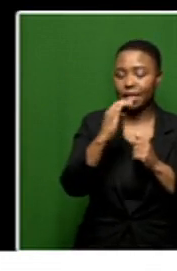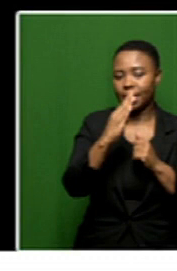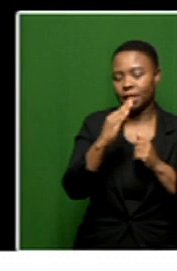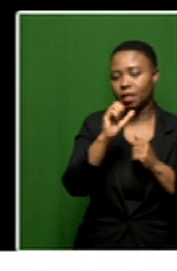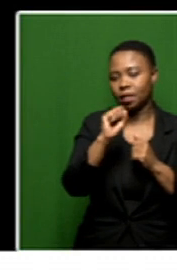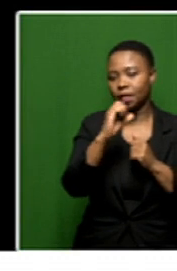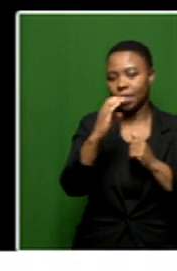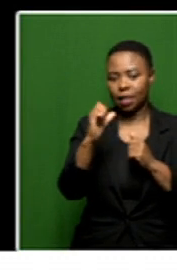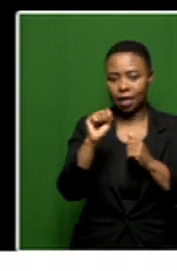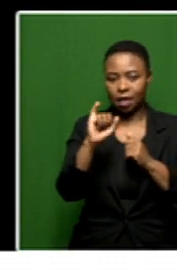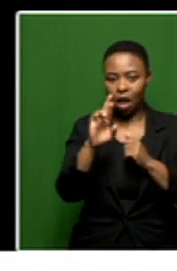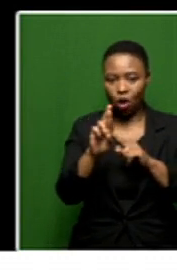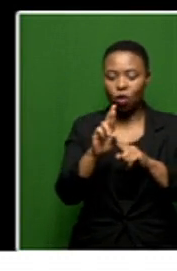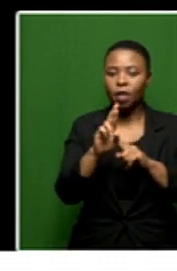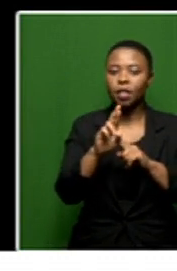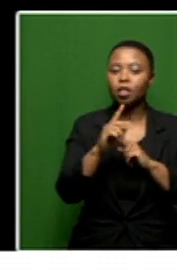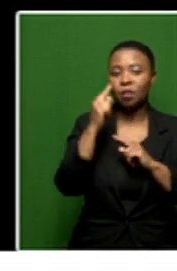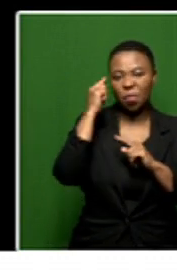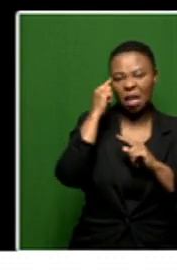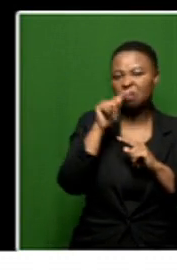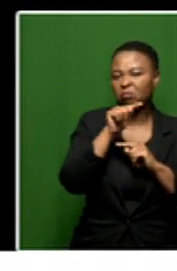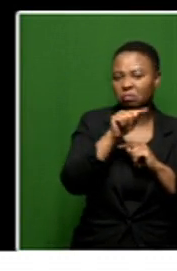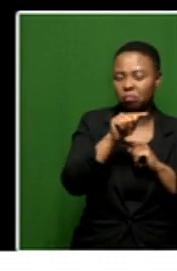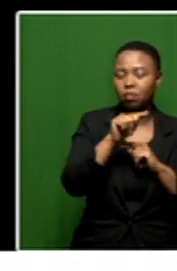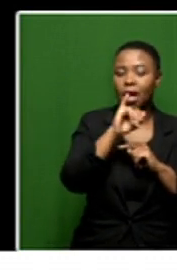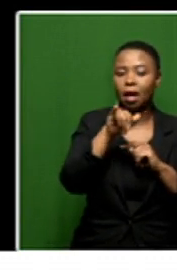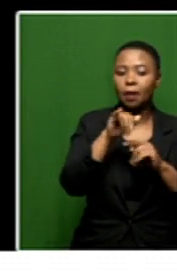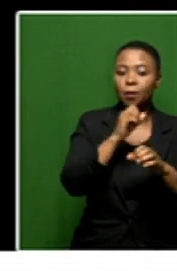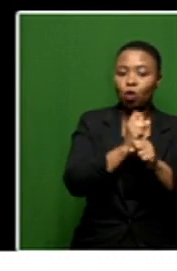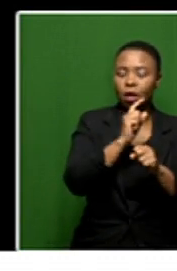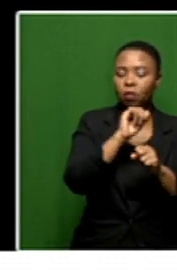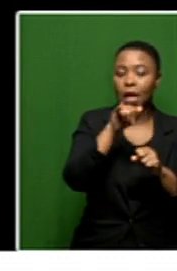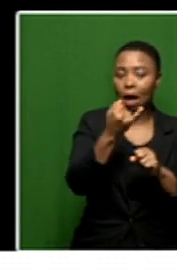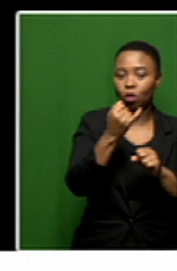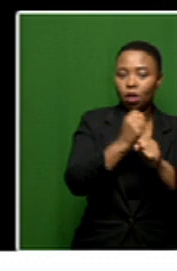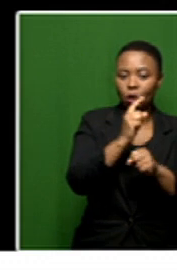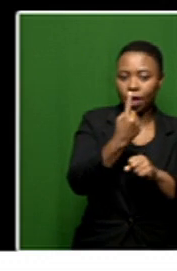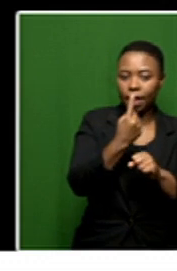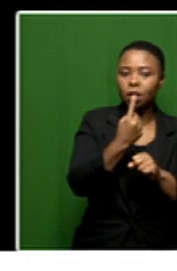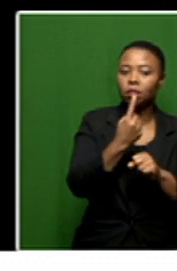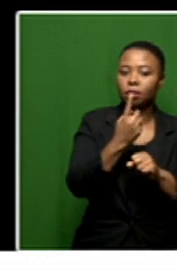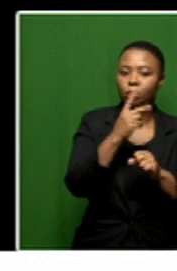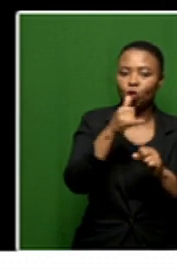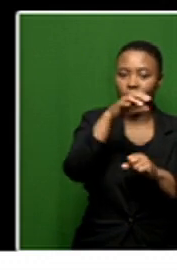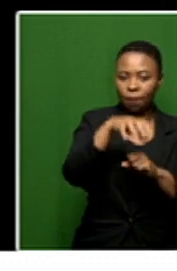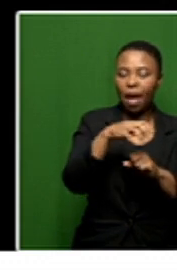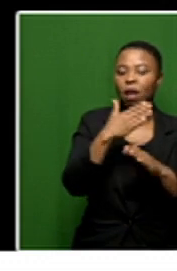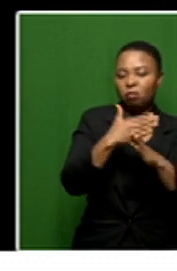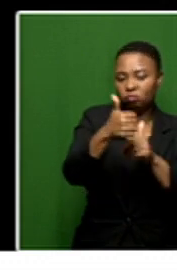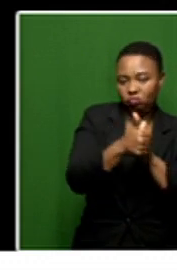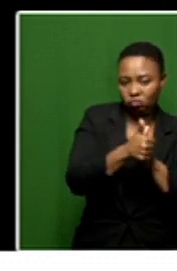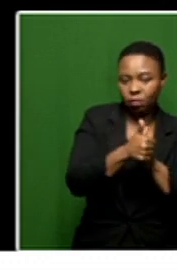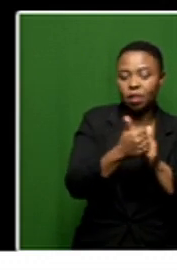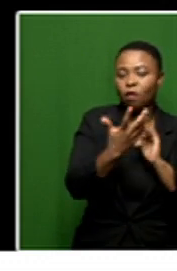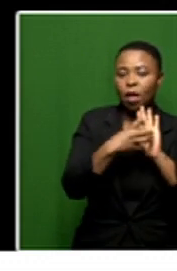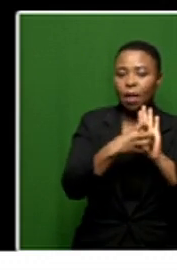projecting, all three of these metros in Gauteng will be hung and will have to be looking into coalition. So in